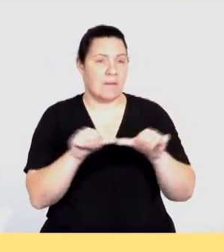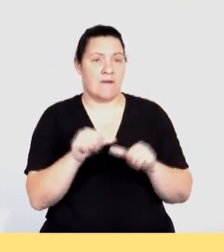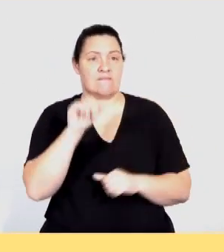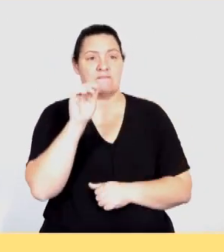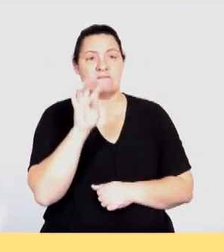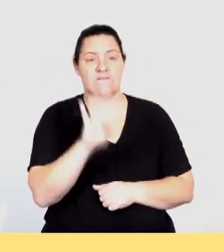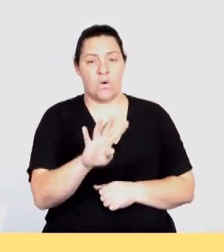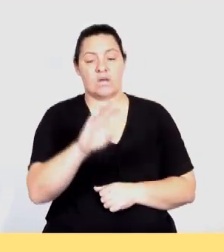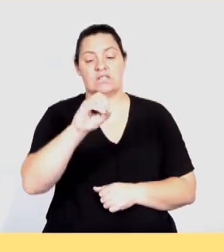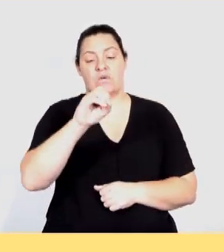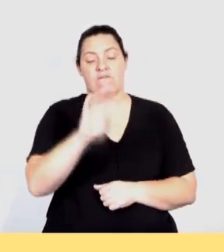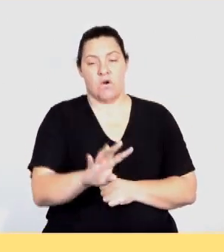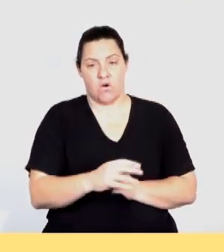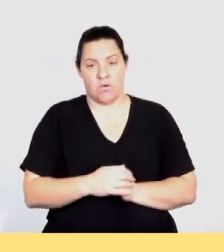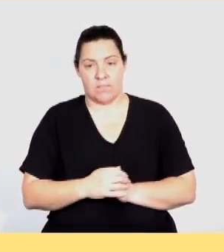number